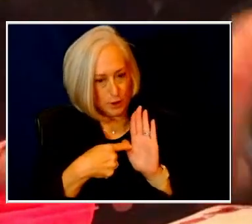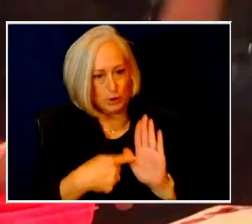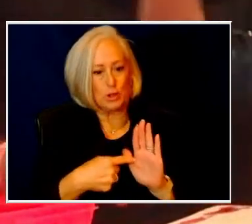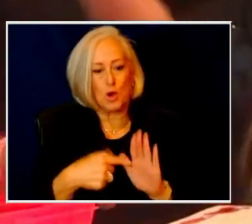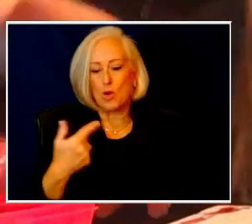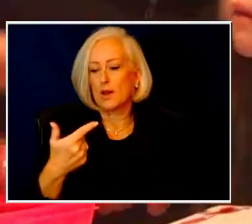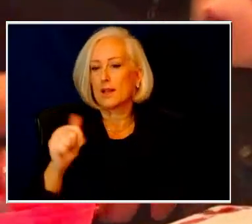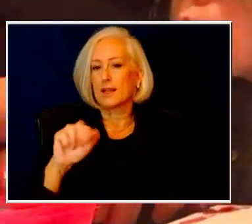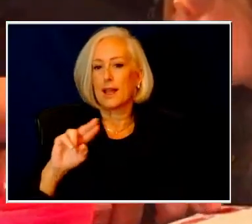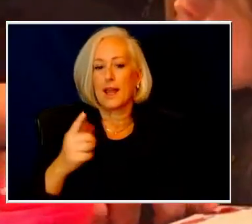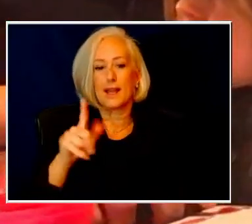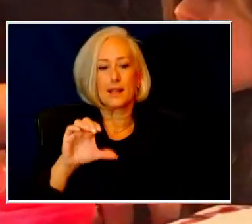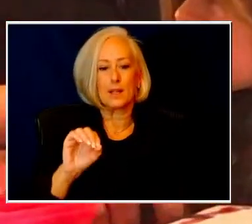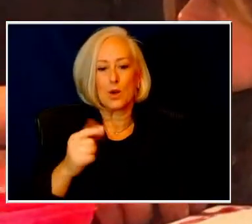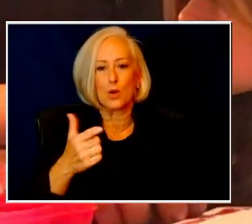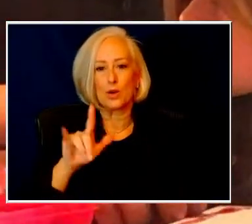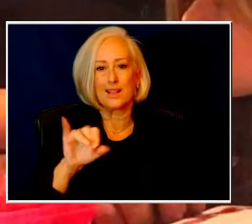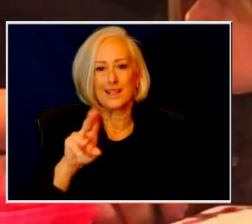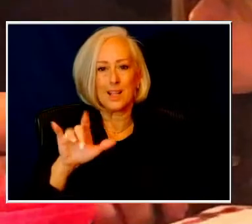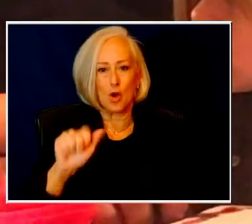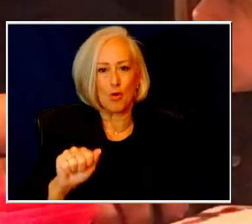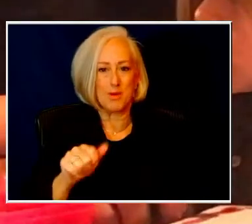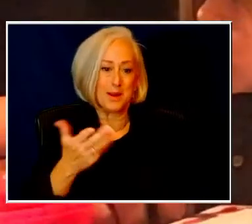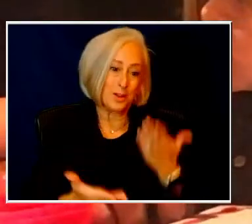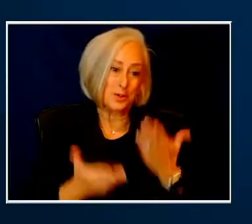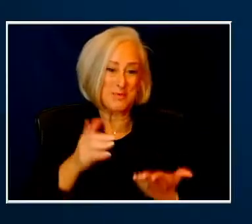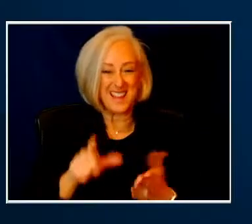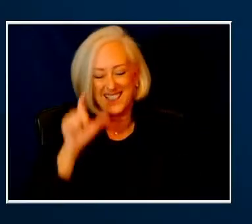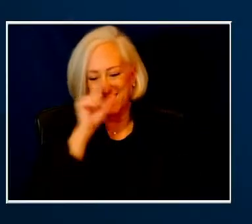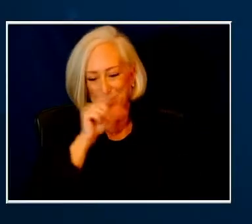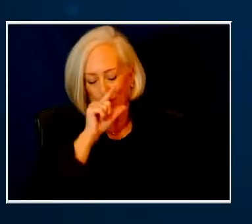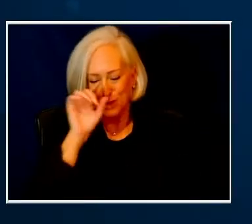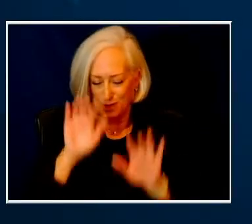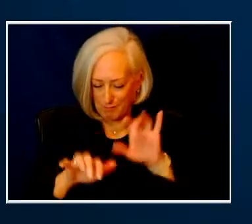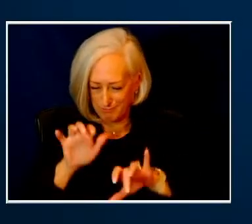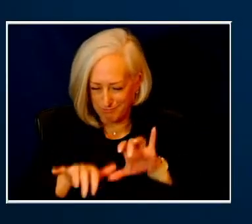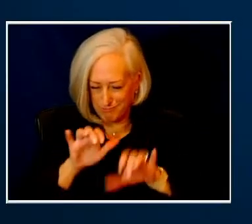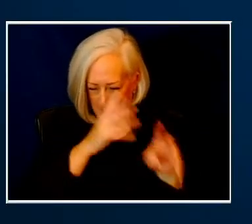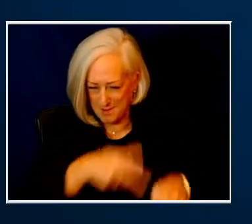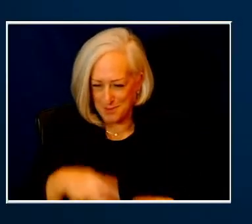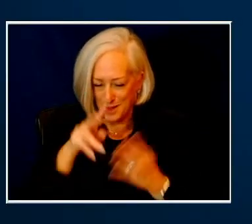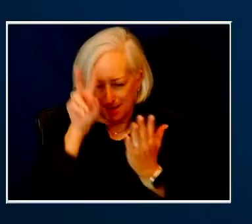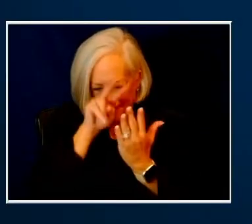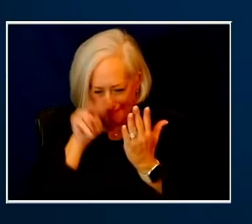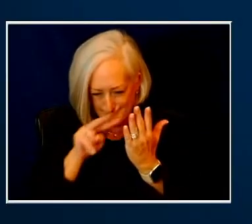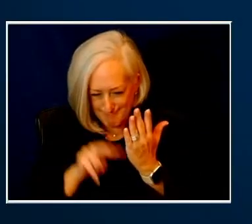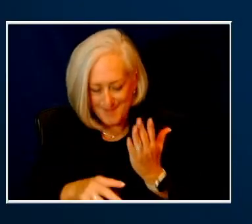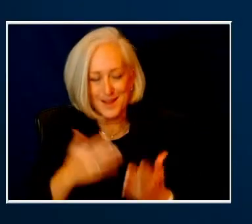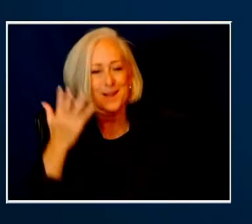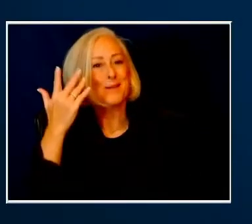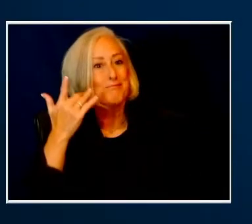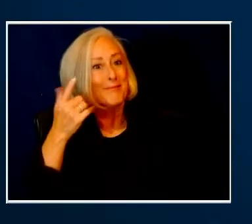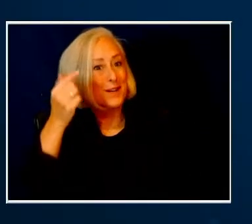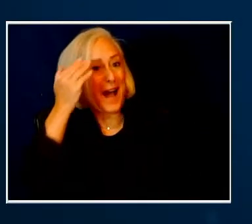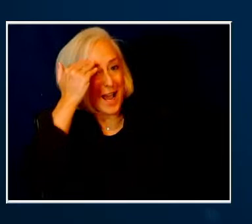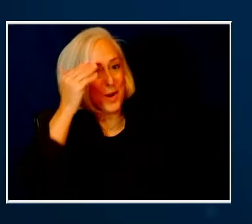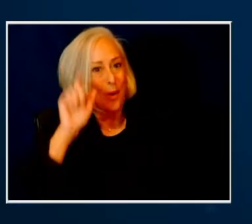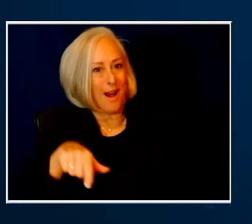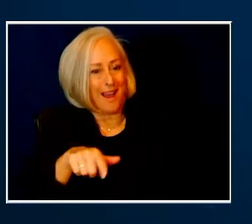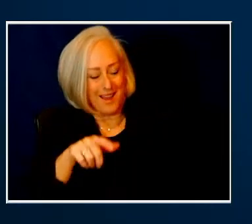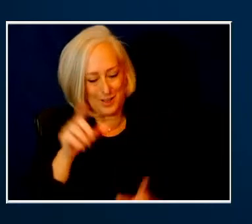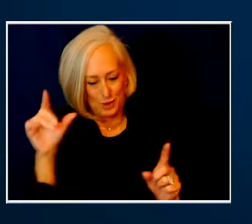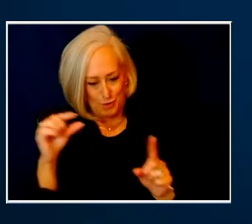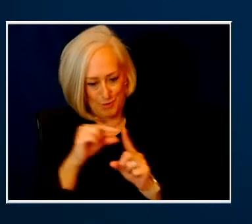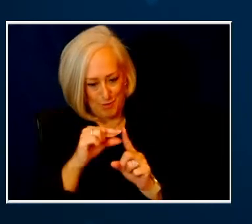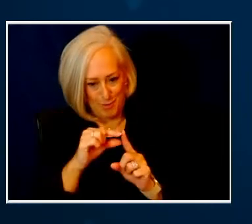You Google that, and Yeah, don't worry, I had to Google it too. These big words sometimes that, you don't get introduced to, and certainly not